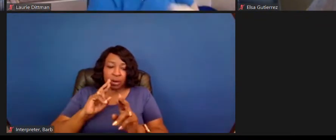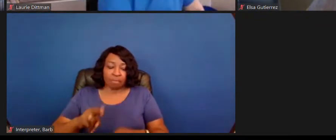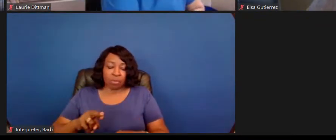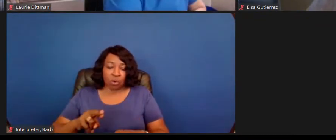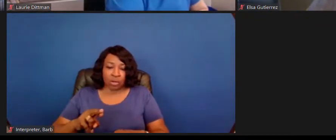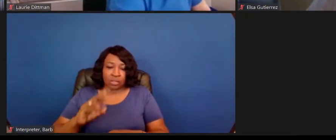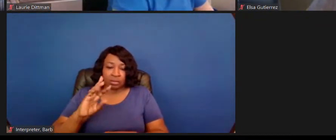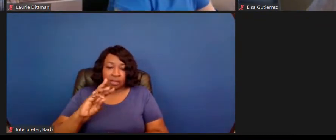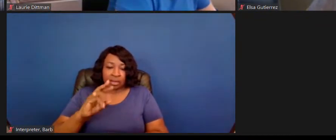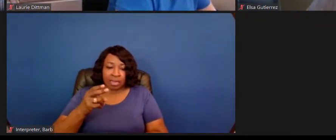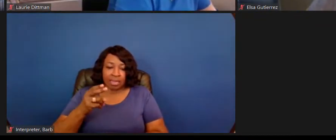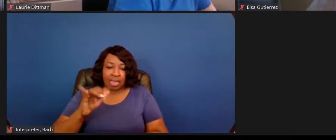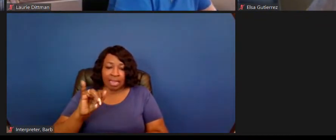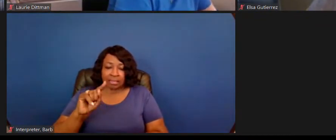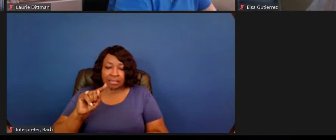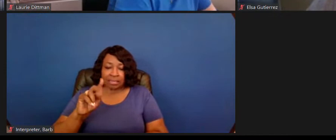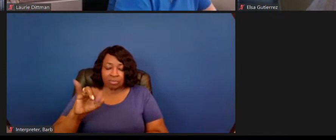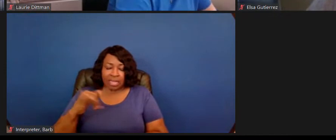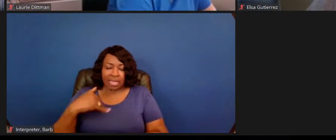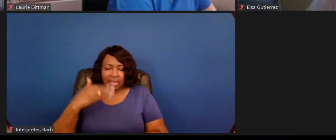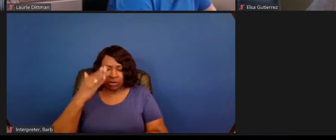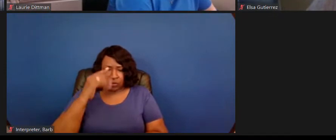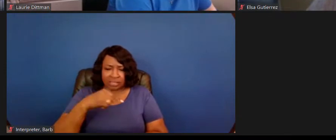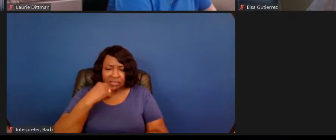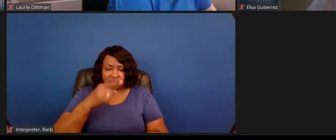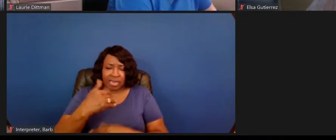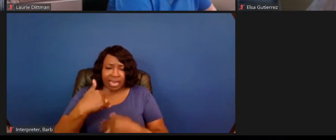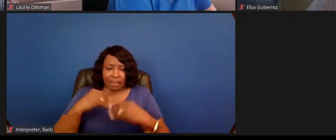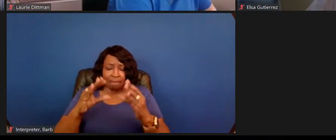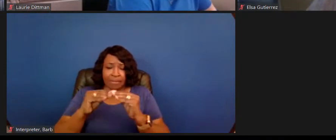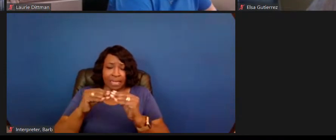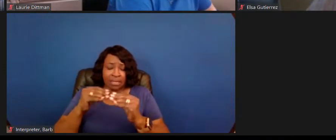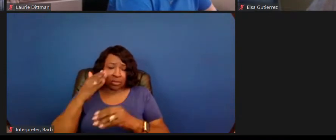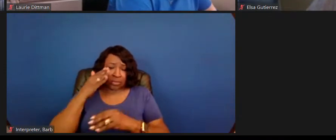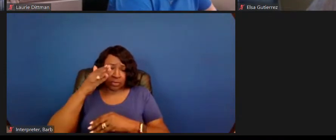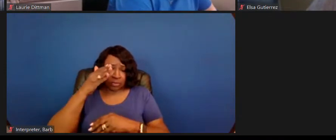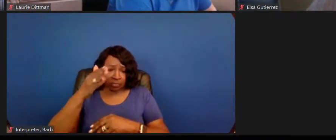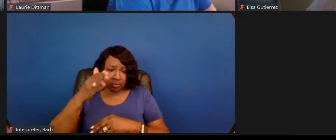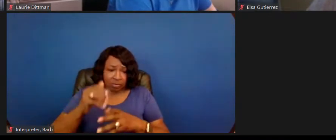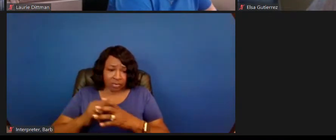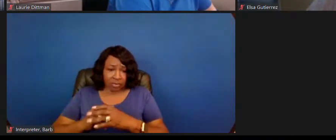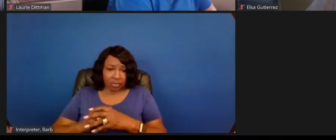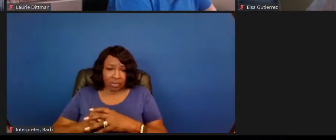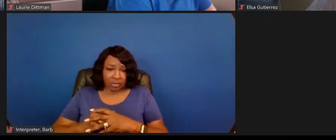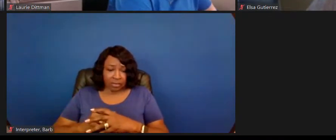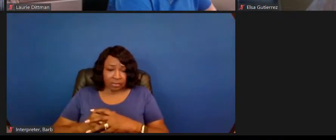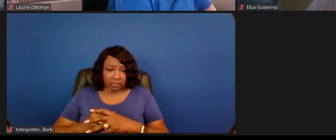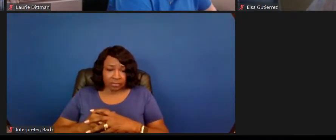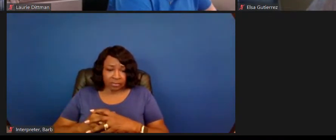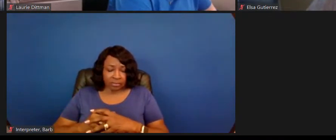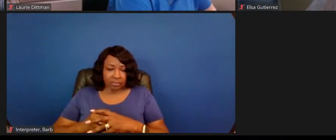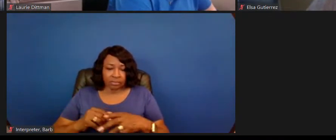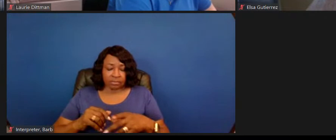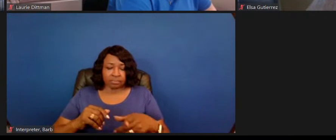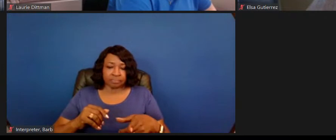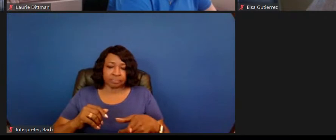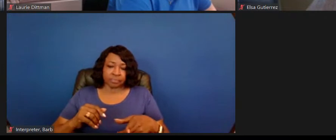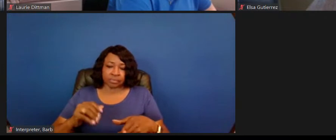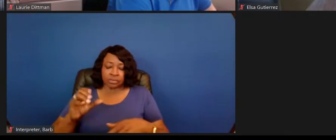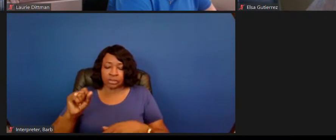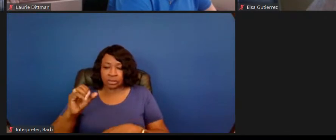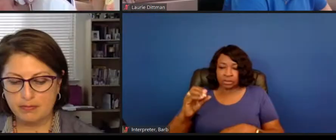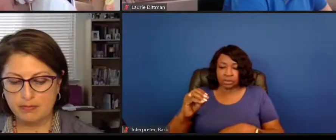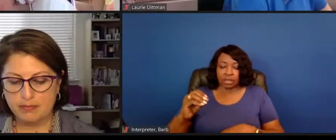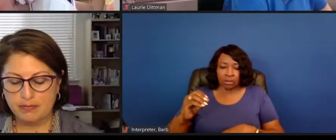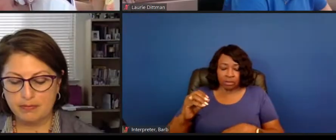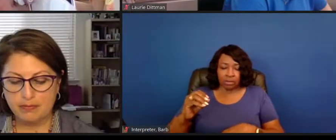Whitney, I know you just said that you have a meeting coming up. You want to take over? Yeah, thank you. So the